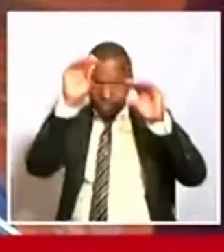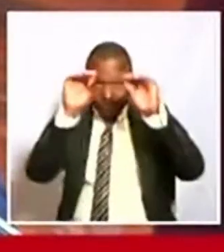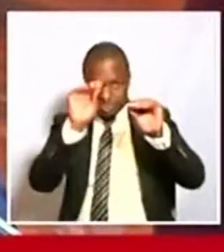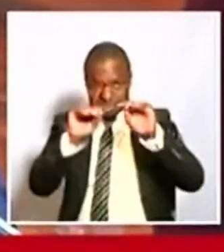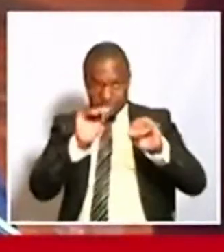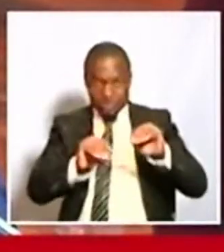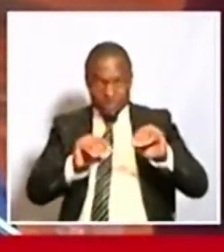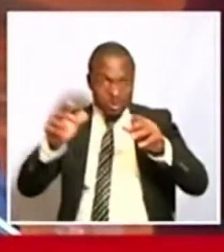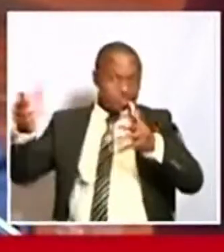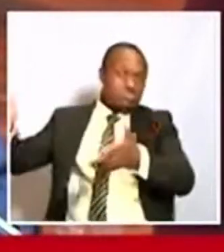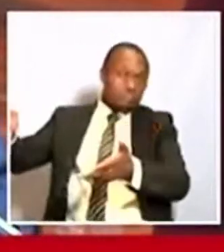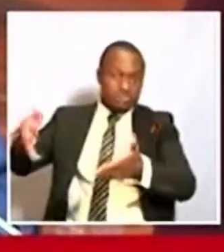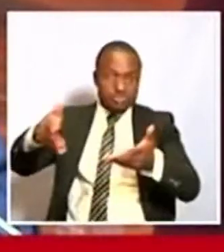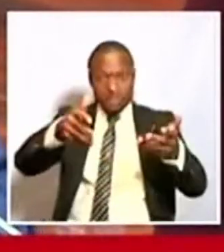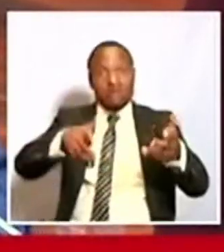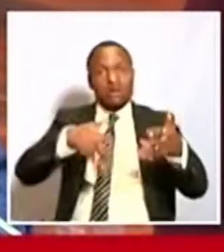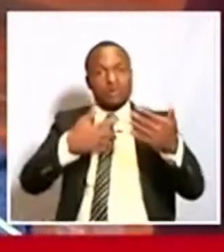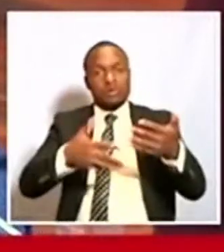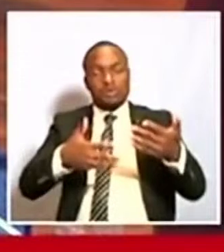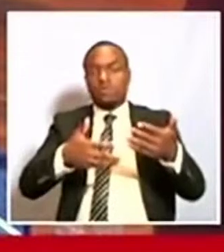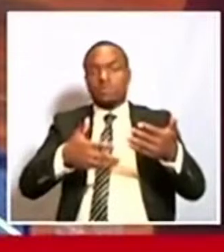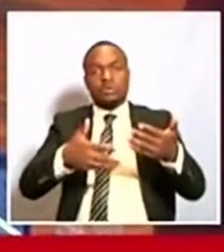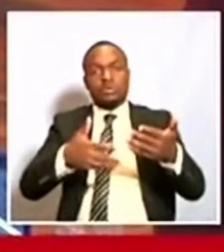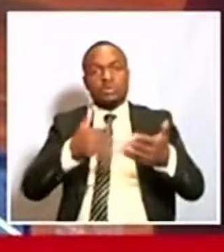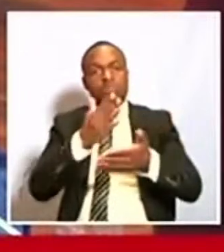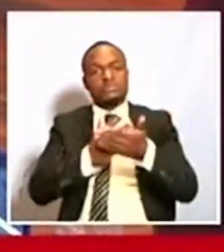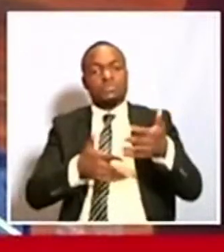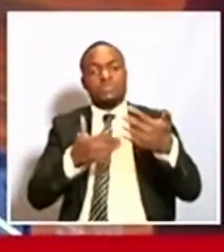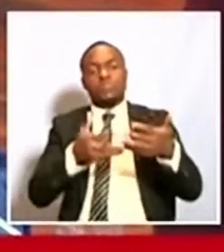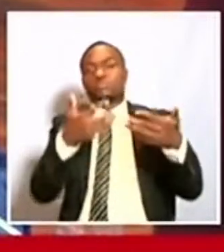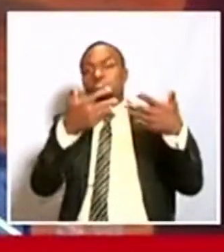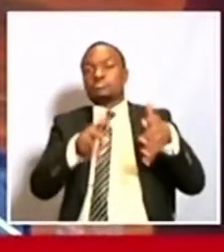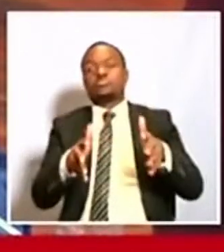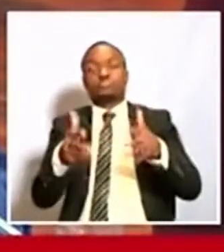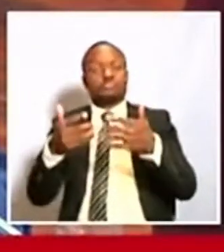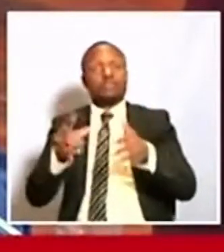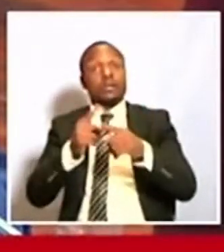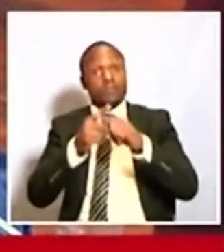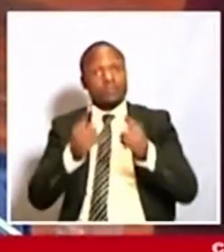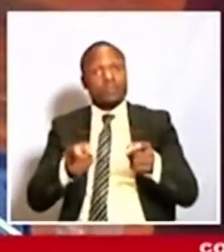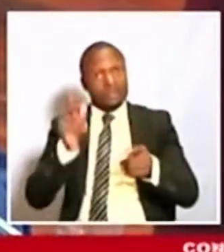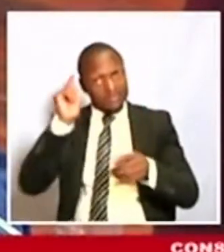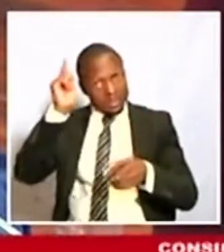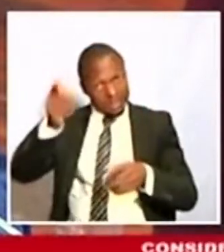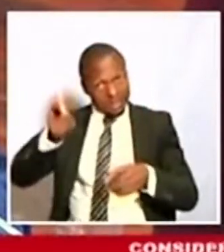removing the documents, we misplaced some of them, but later on we